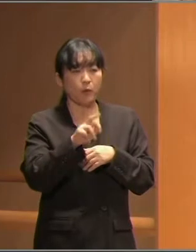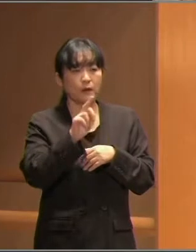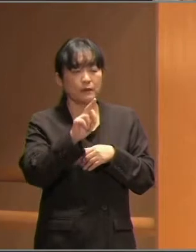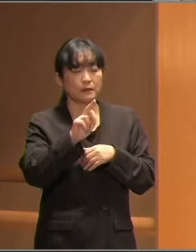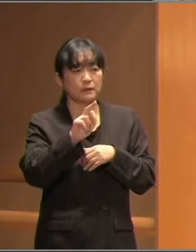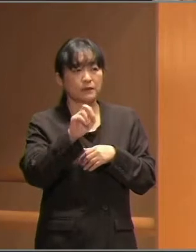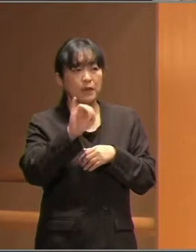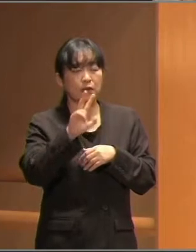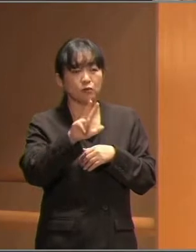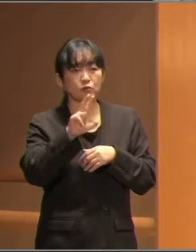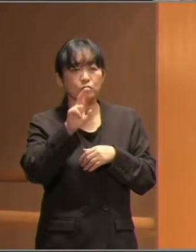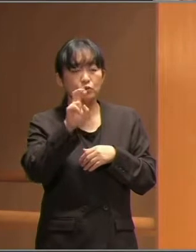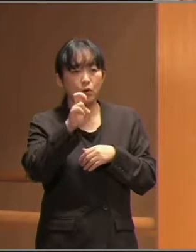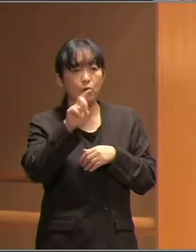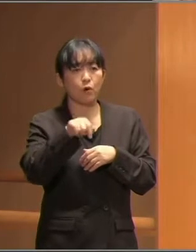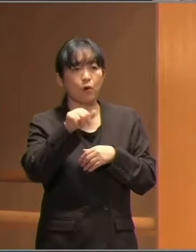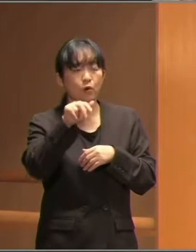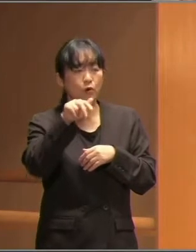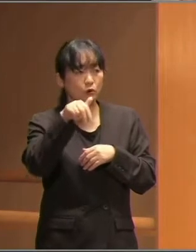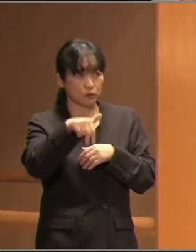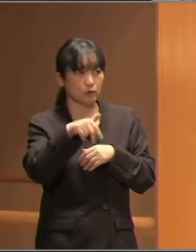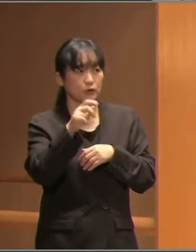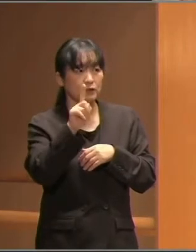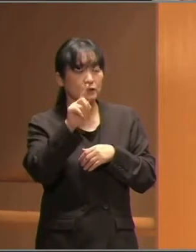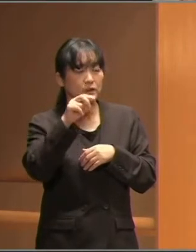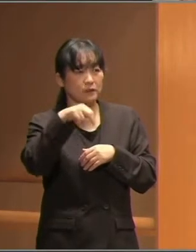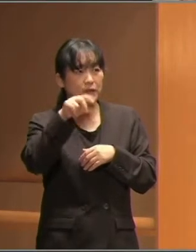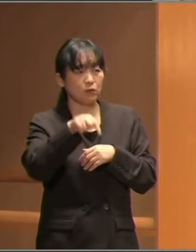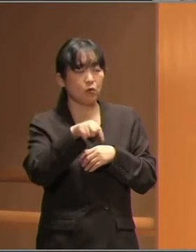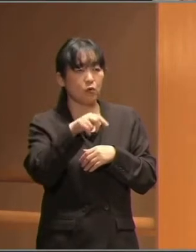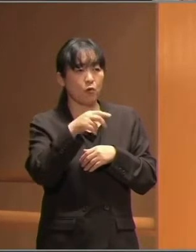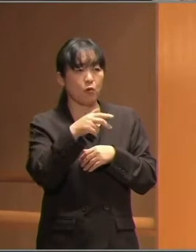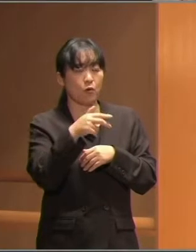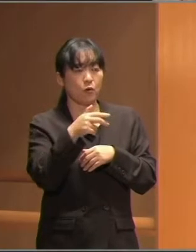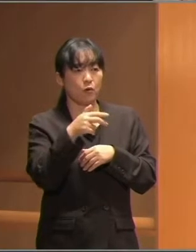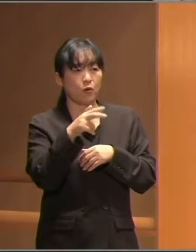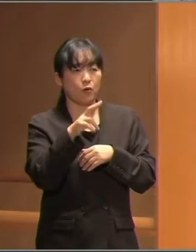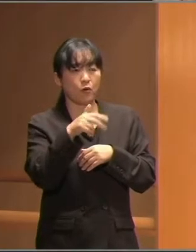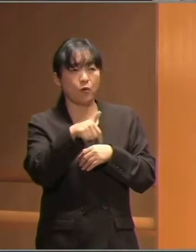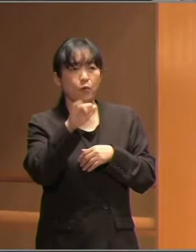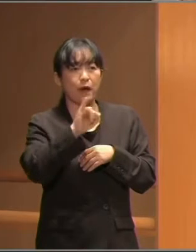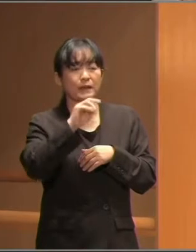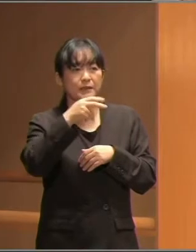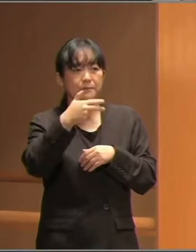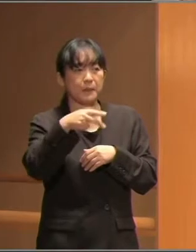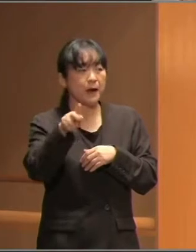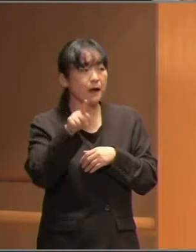that is called cellulose nanofiber, or CNF.